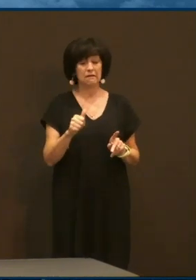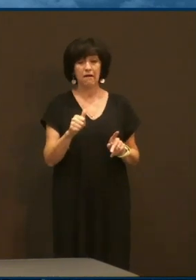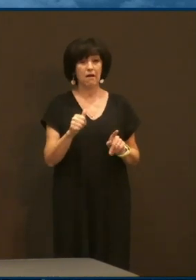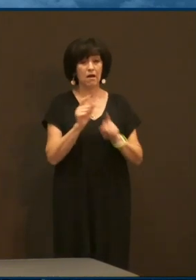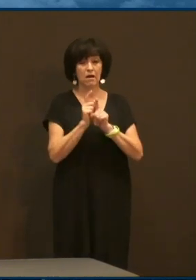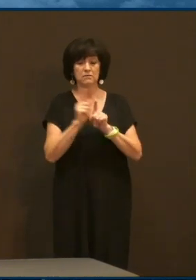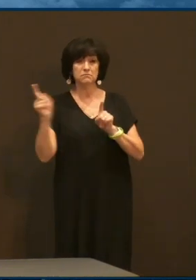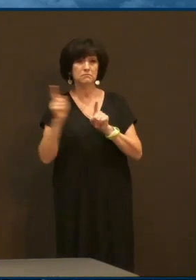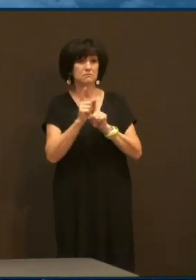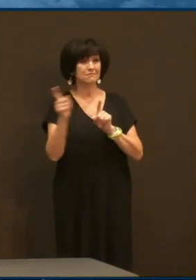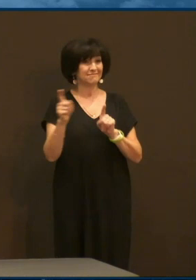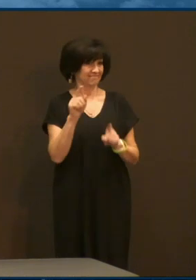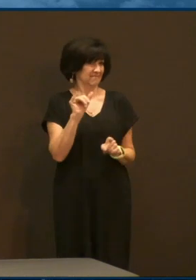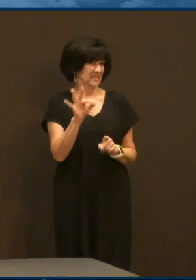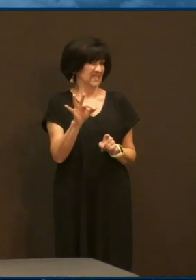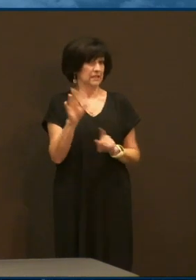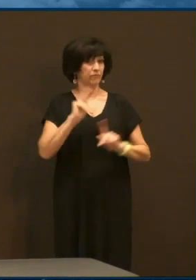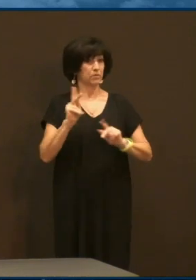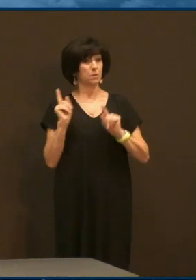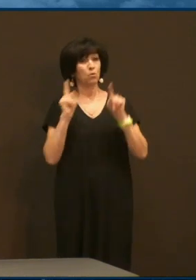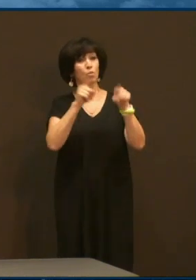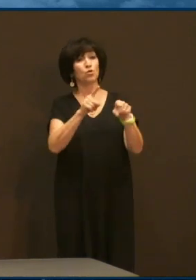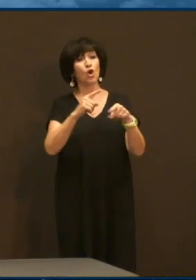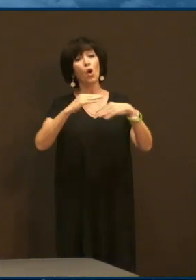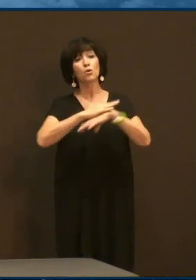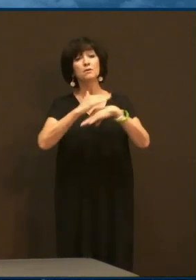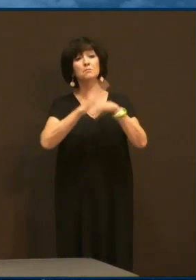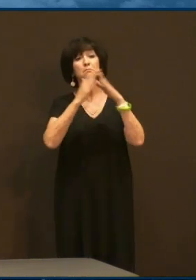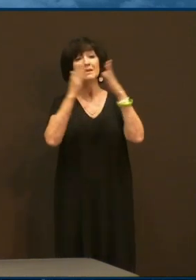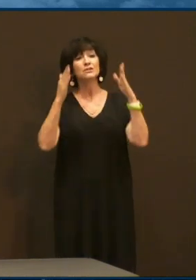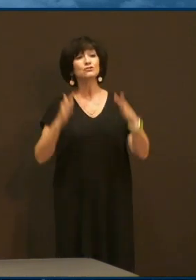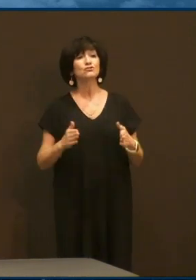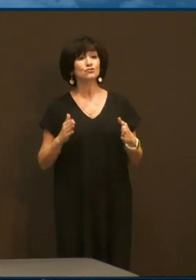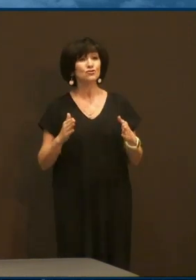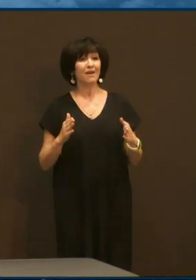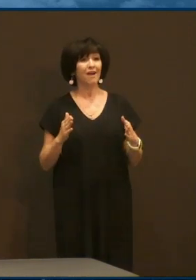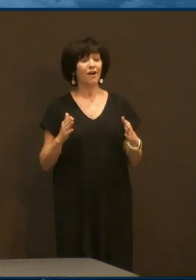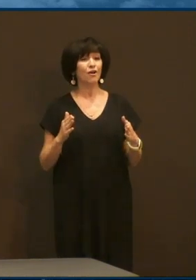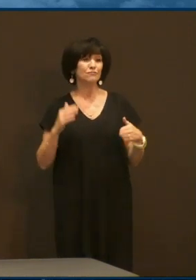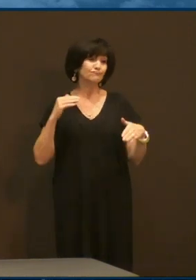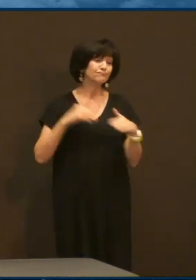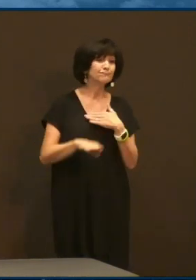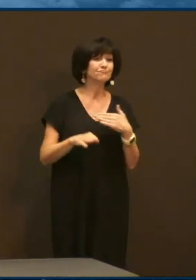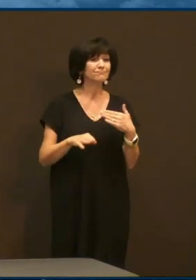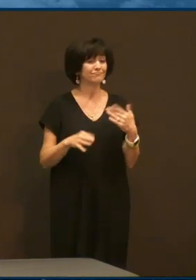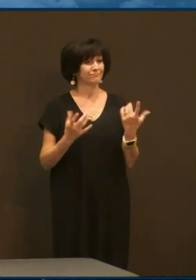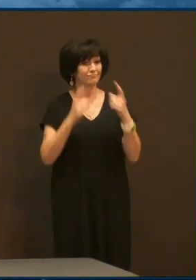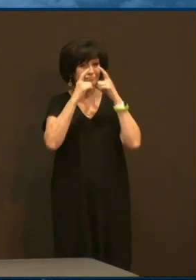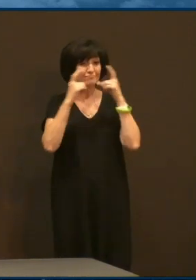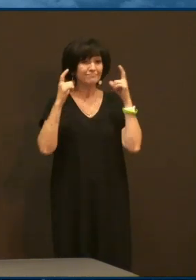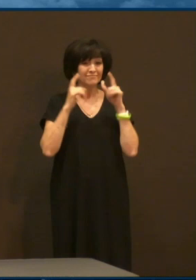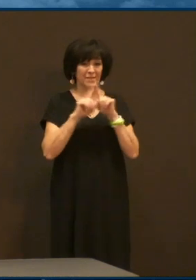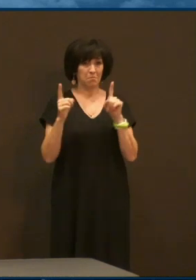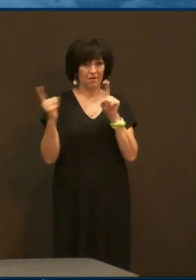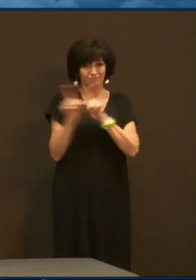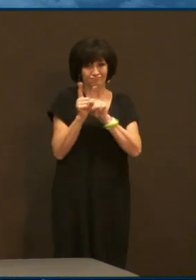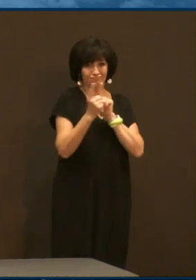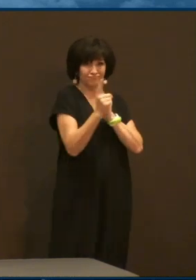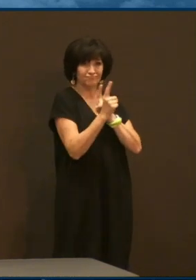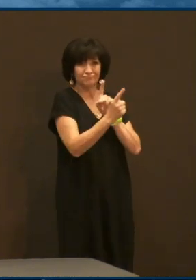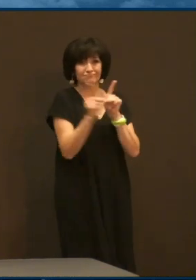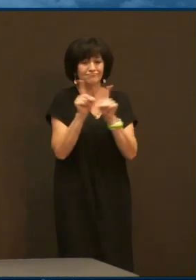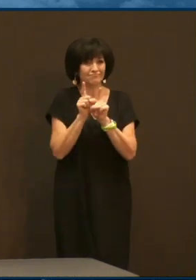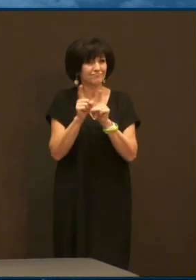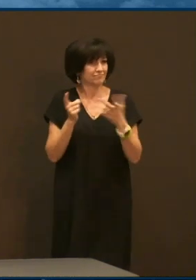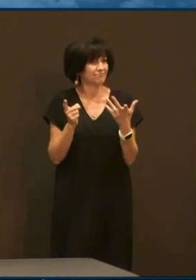at the beach house, that's probably not something that you're paying a lot of attention to, or certainly wearing a face mask. And so we're seeing an